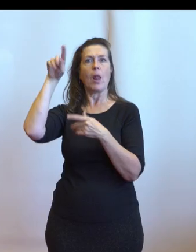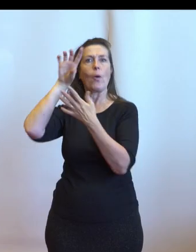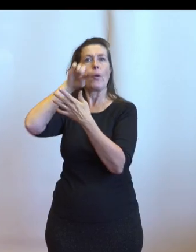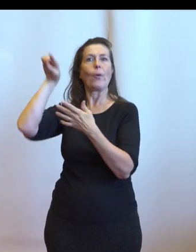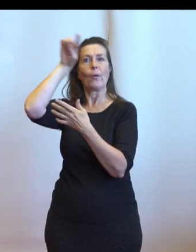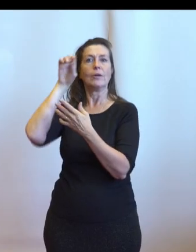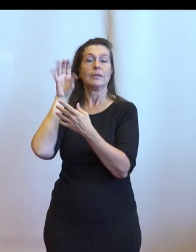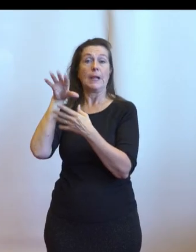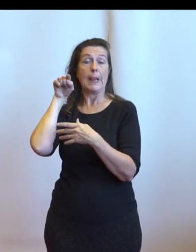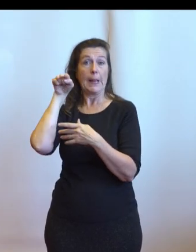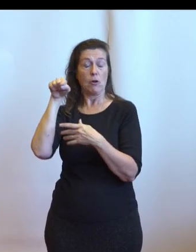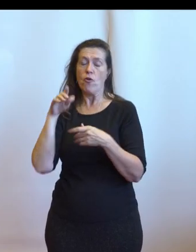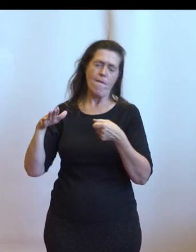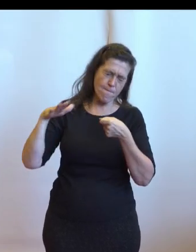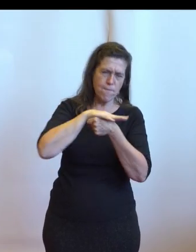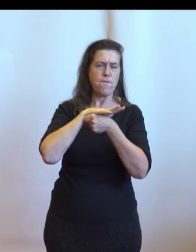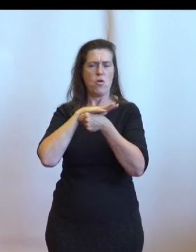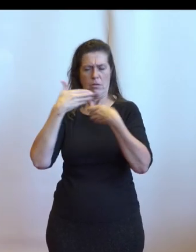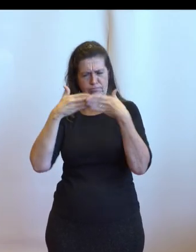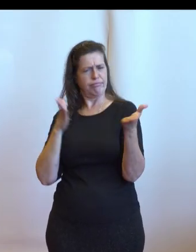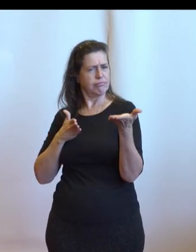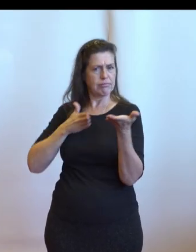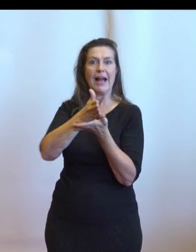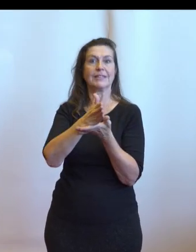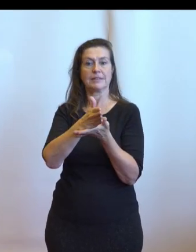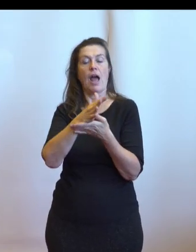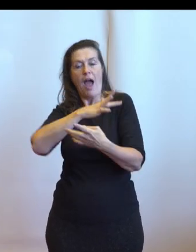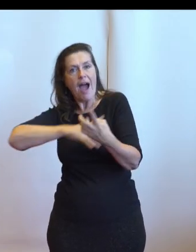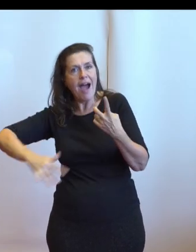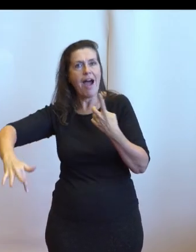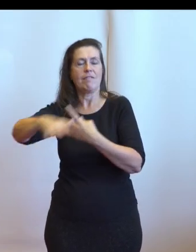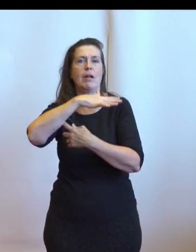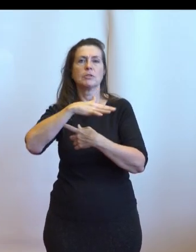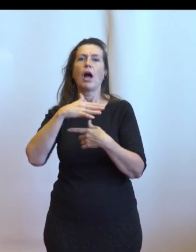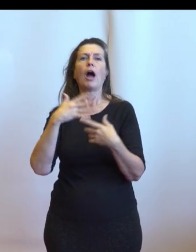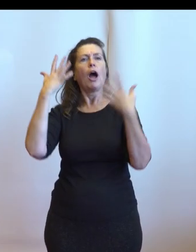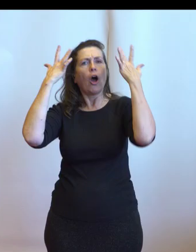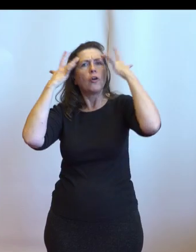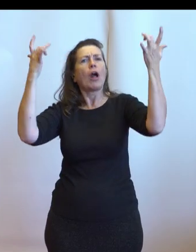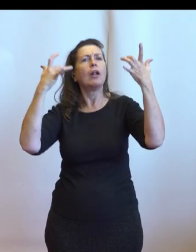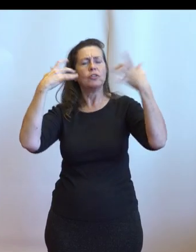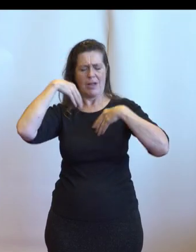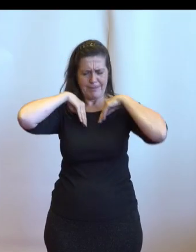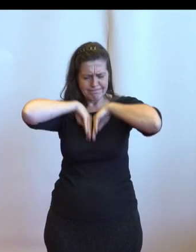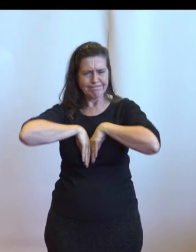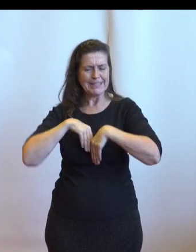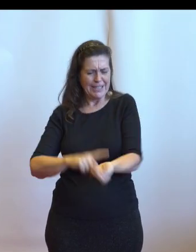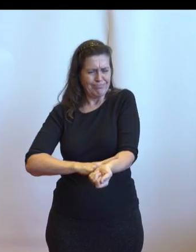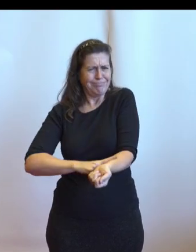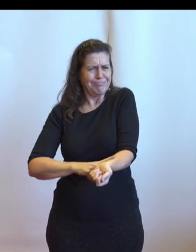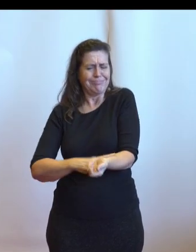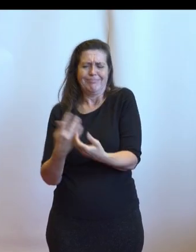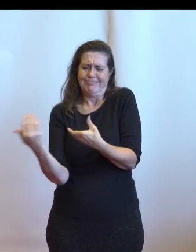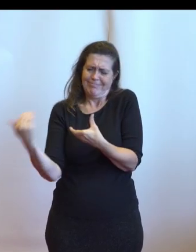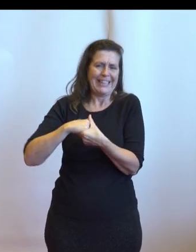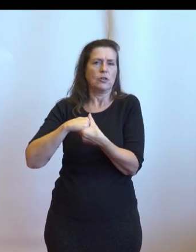on building a fully accessible environment and an inclusive culture. For some of you, you may have seen a big campaign we have launched recently.